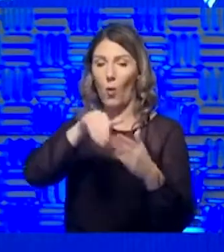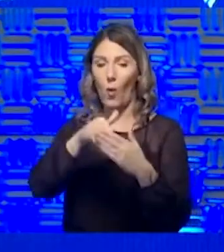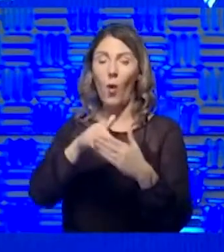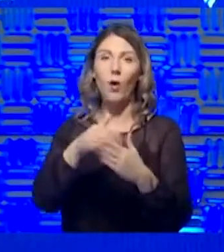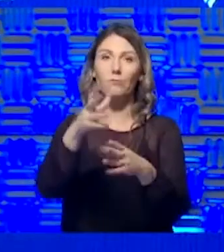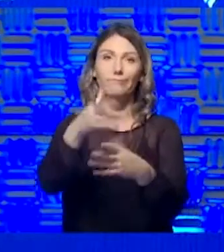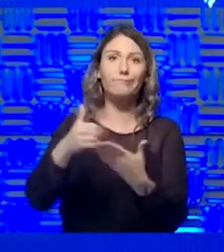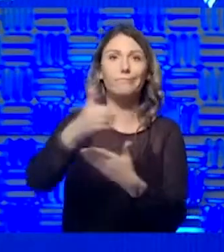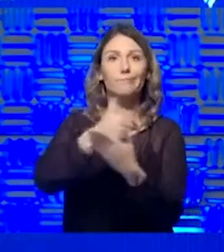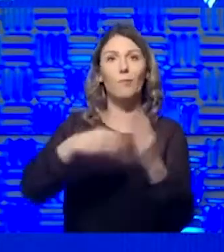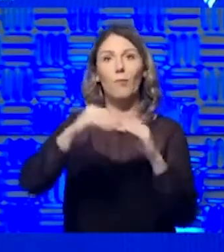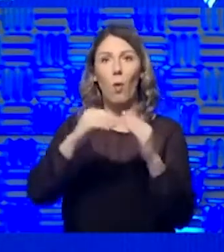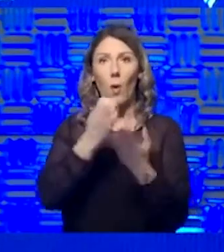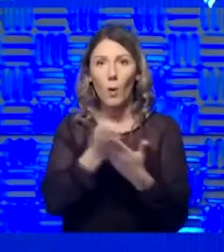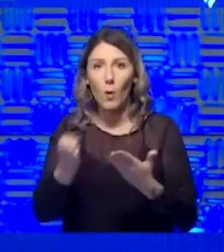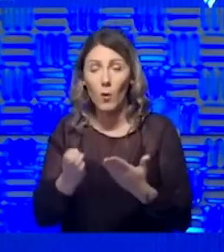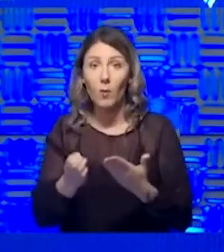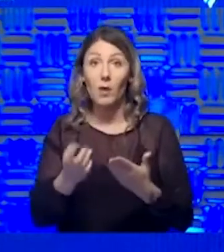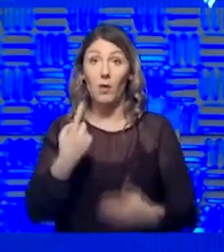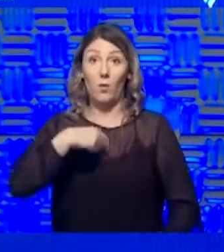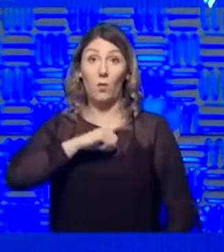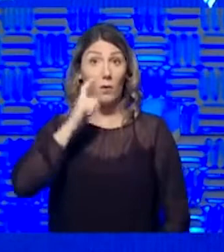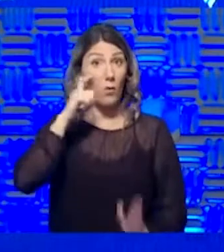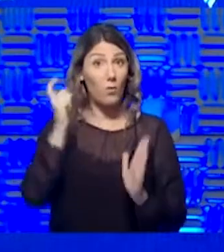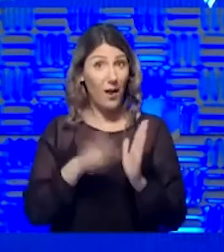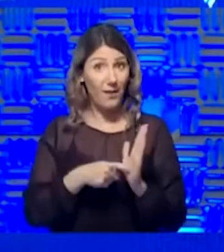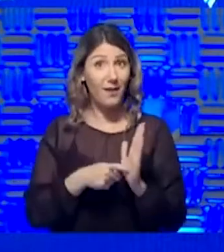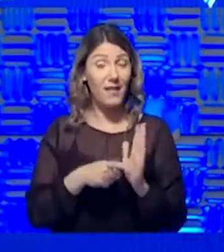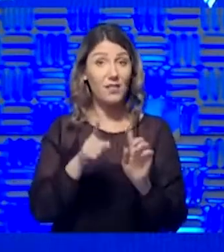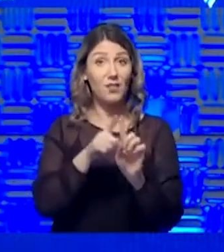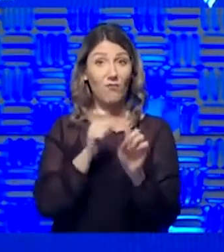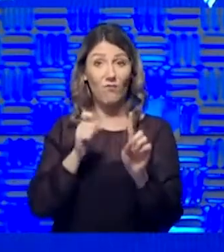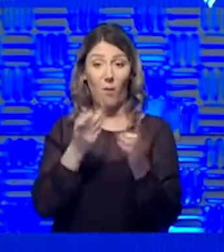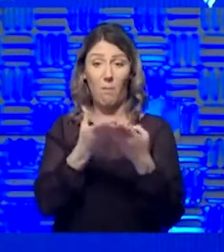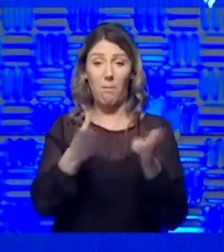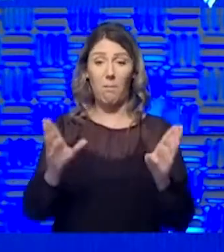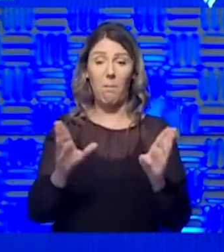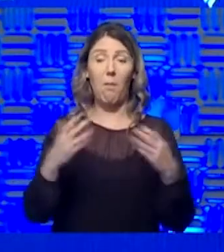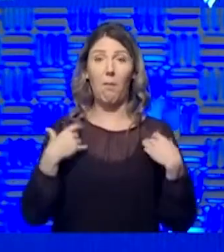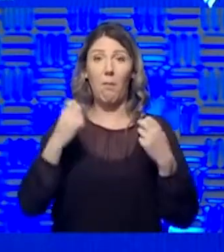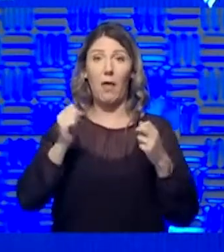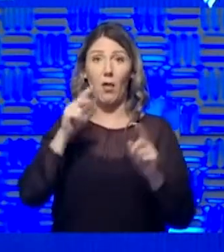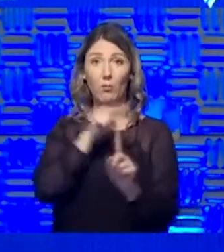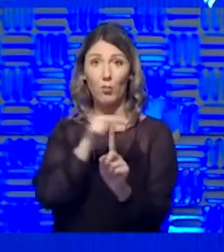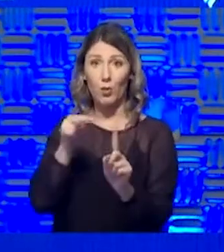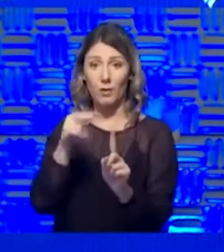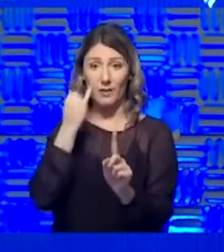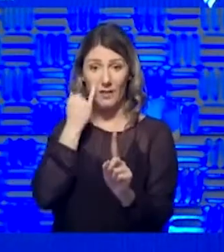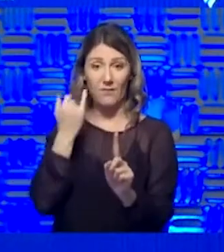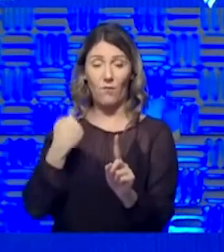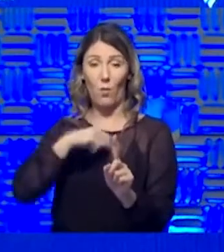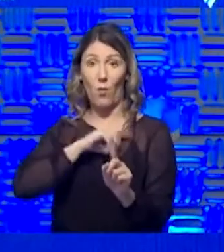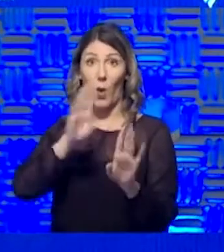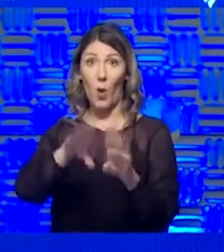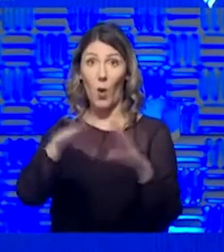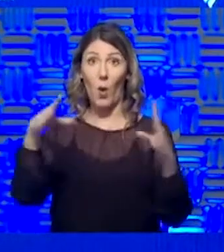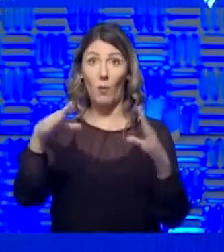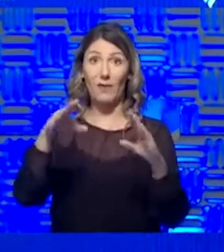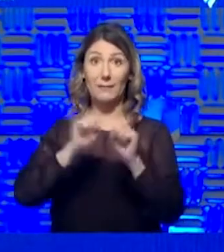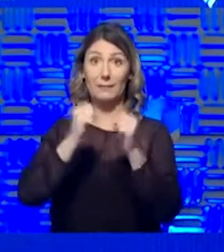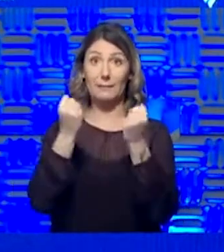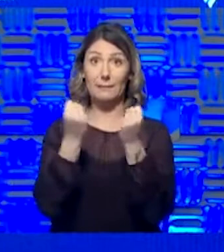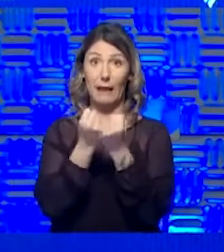trying to get more equipment in because we recognize that from a public health perspective, if we're going to start opening up